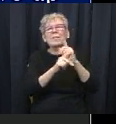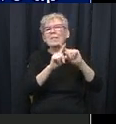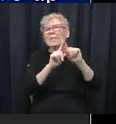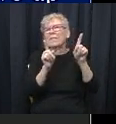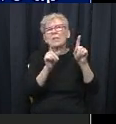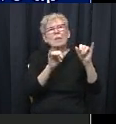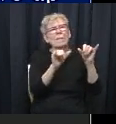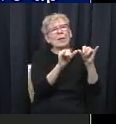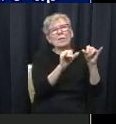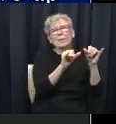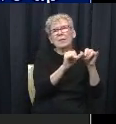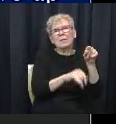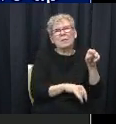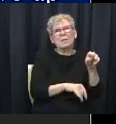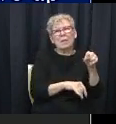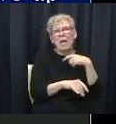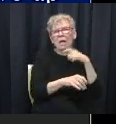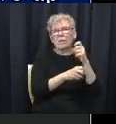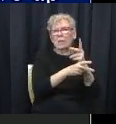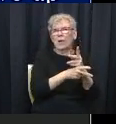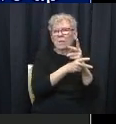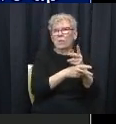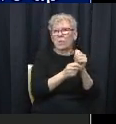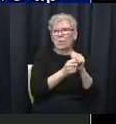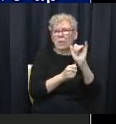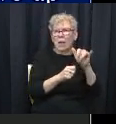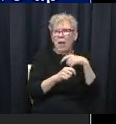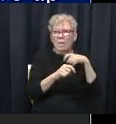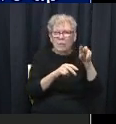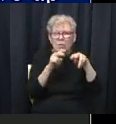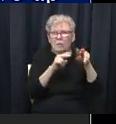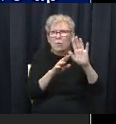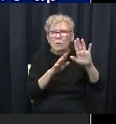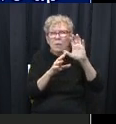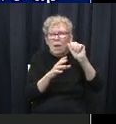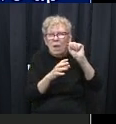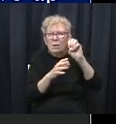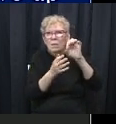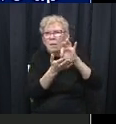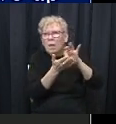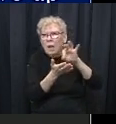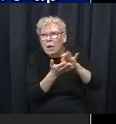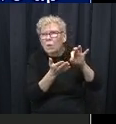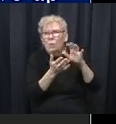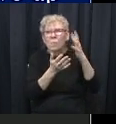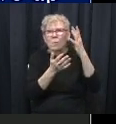because rates can vary when you have a smaller population and that metric isn't as meaningful.